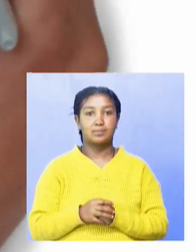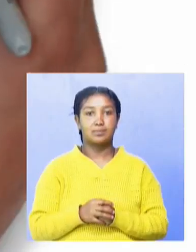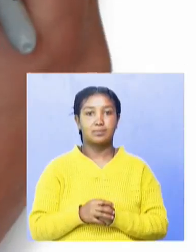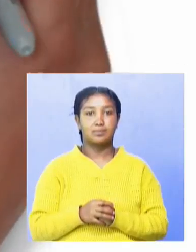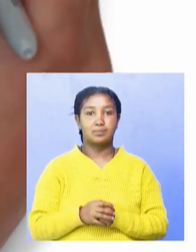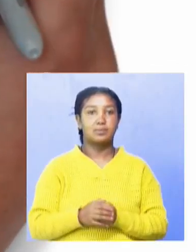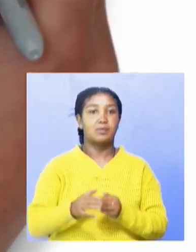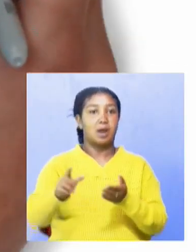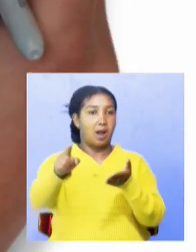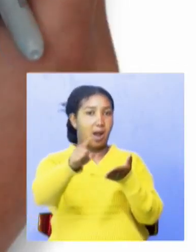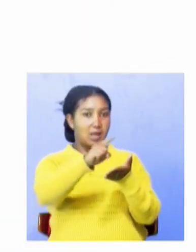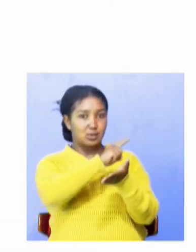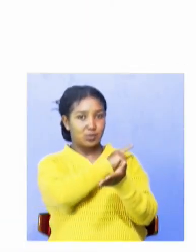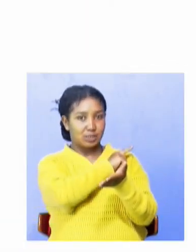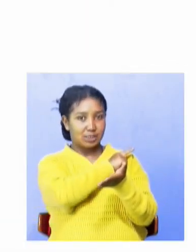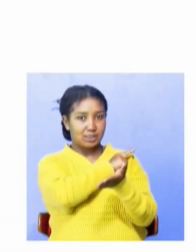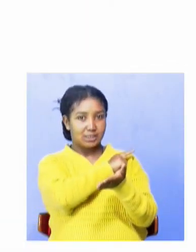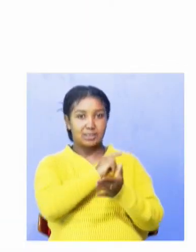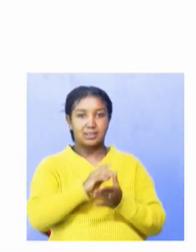Last week.